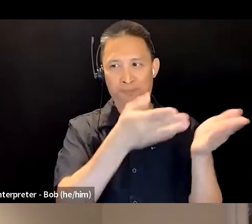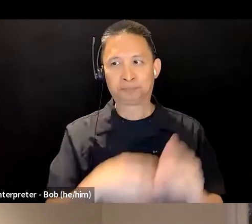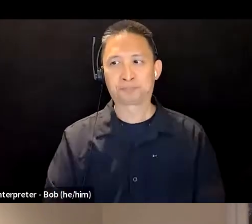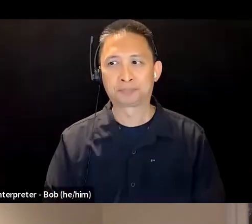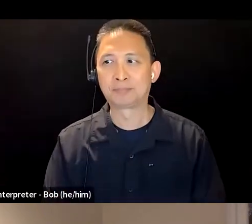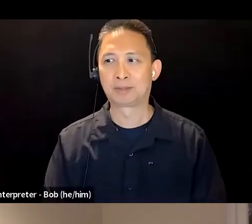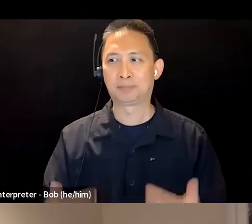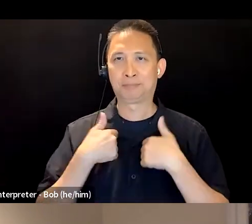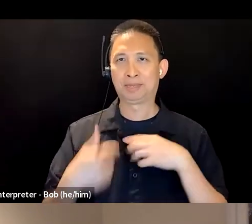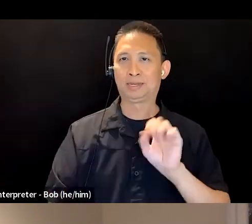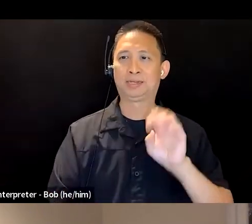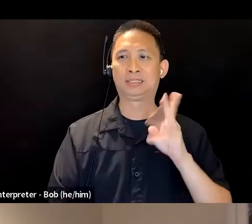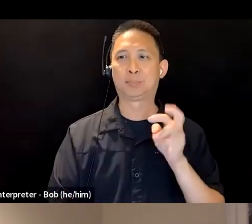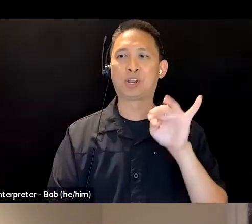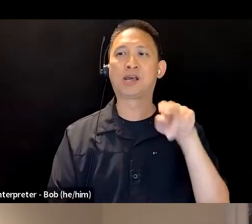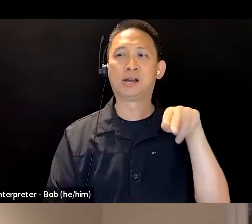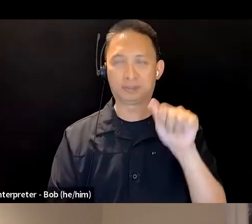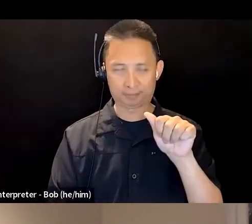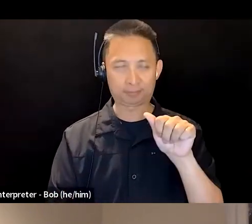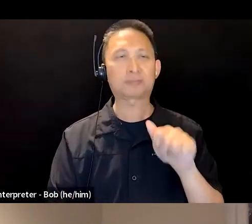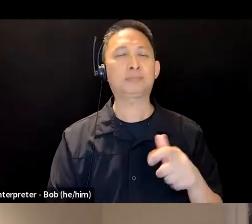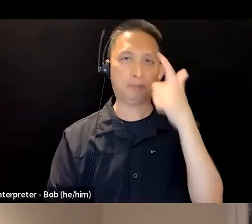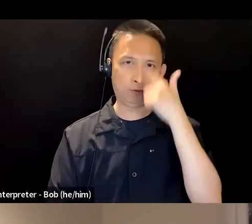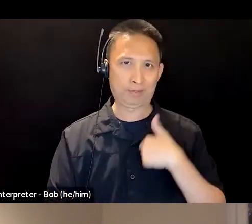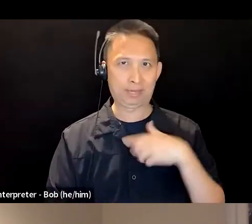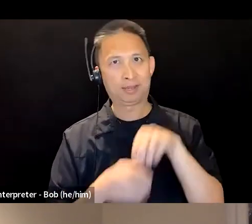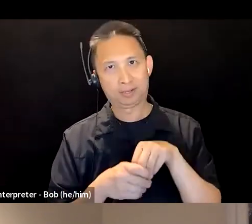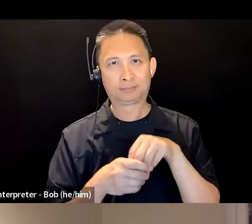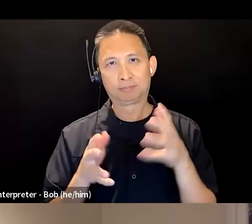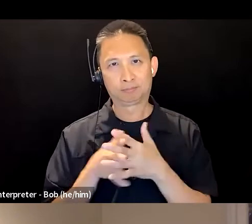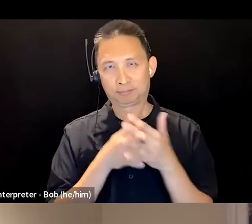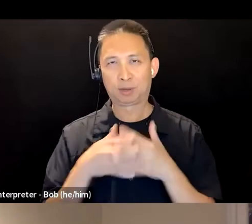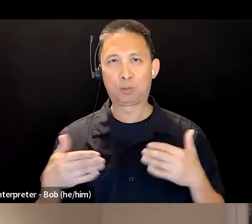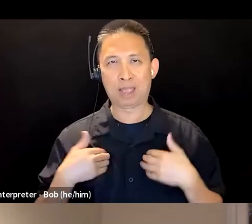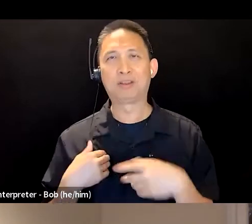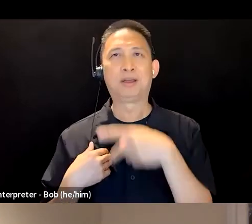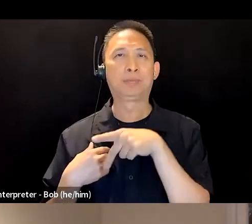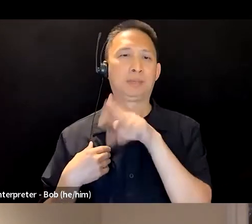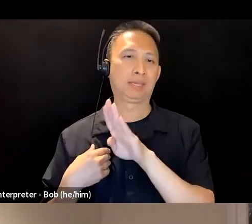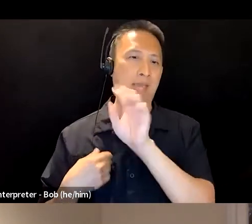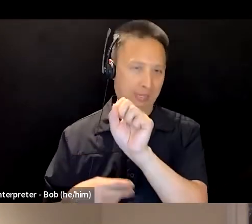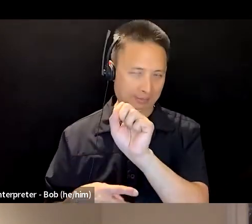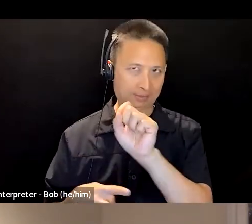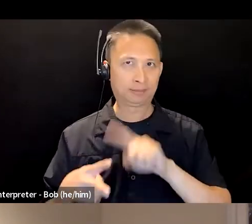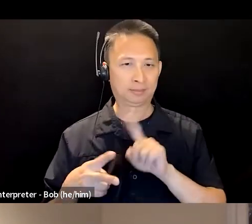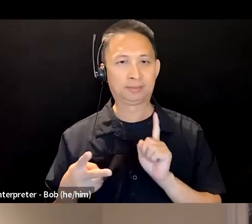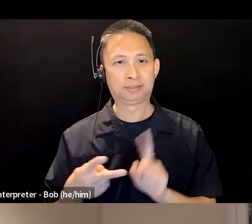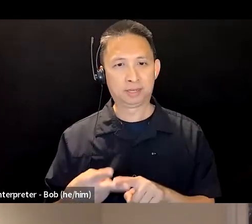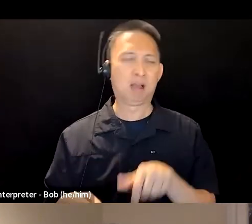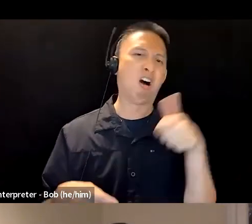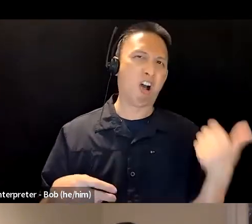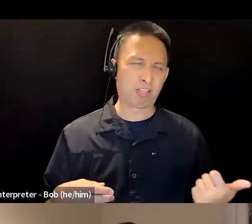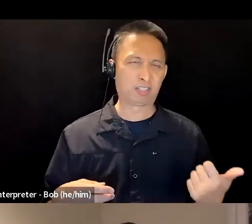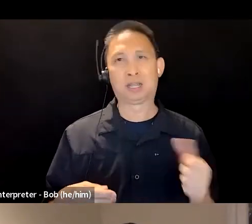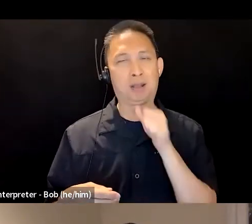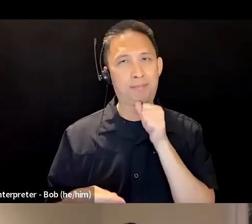States is composed of PBS, APT, and NIDA. I'm not familiar with NIDA, but I've worked both